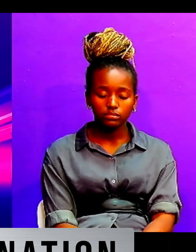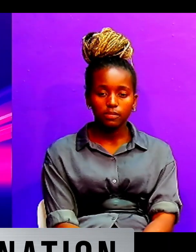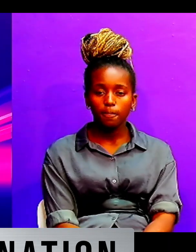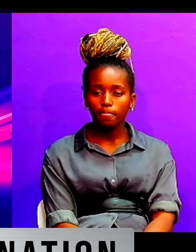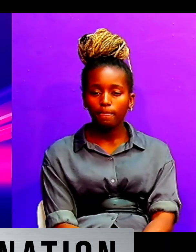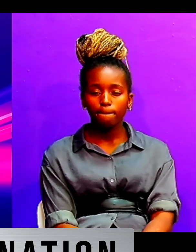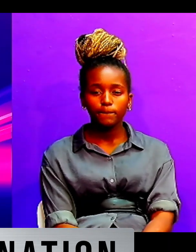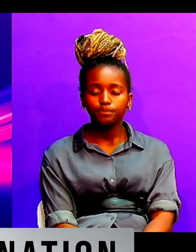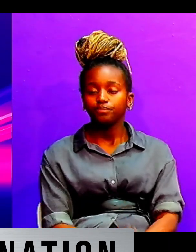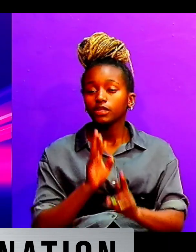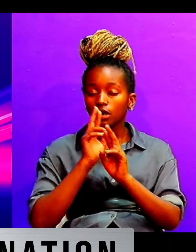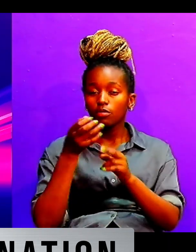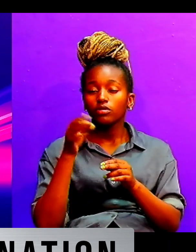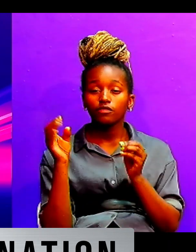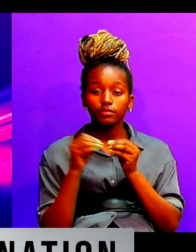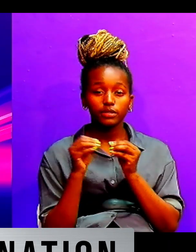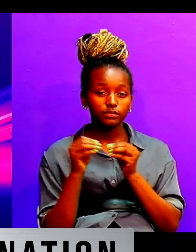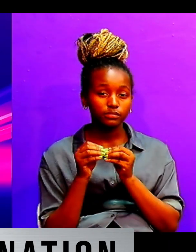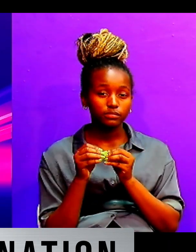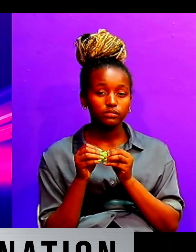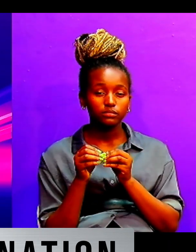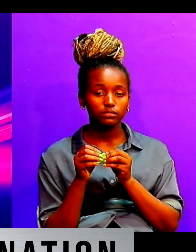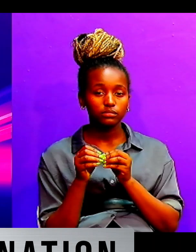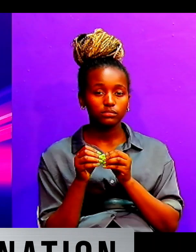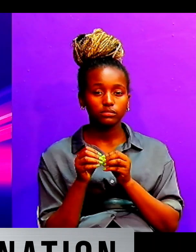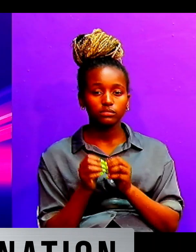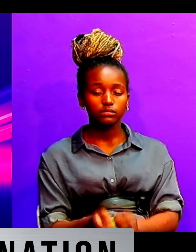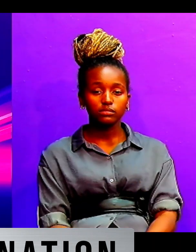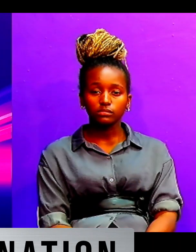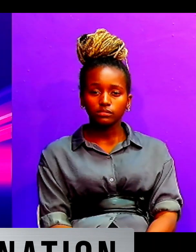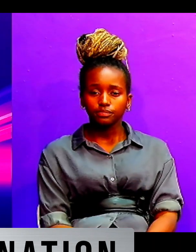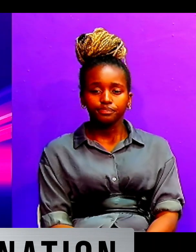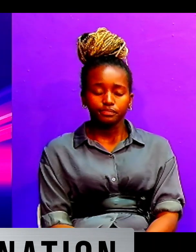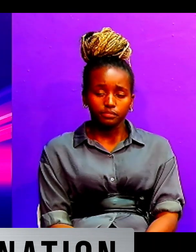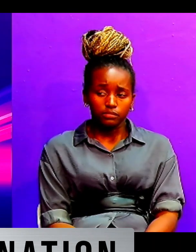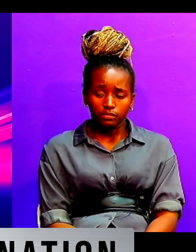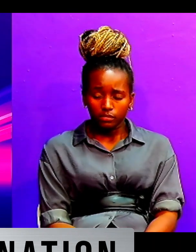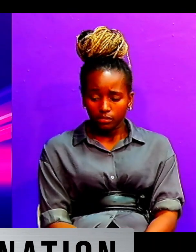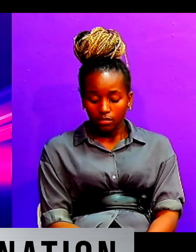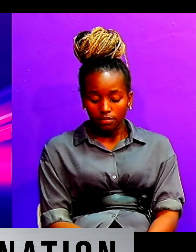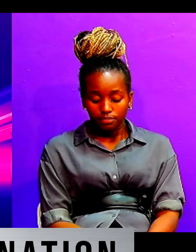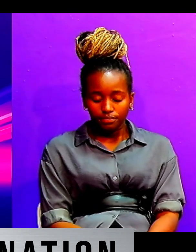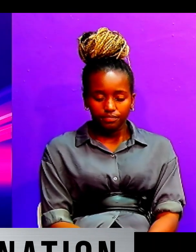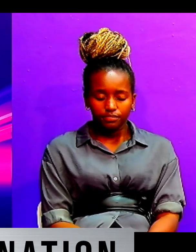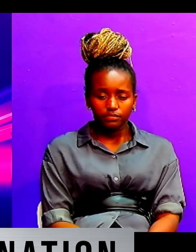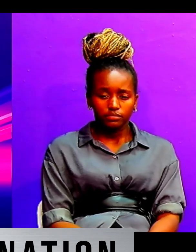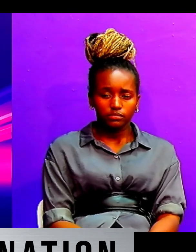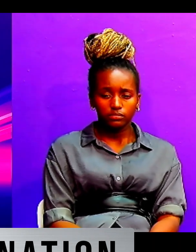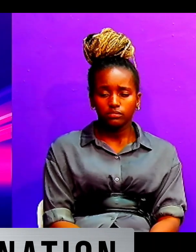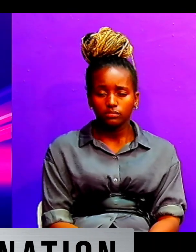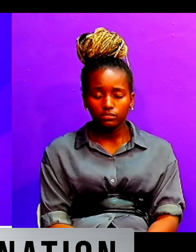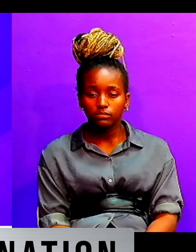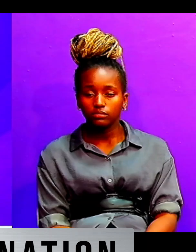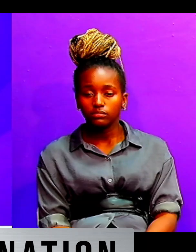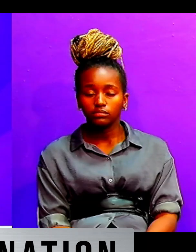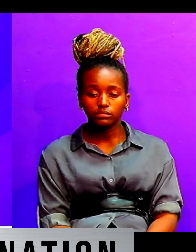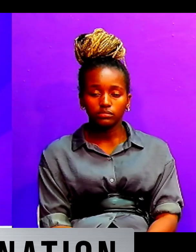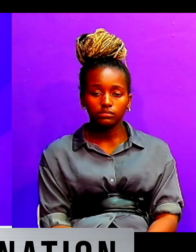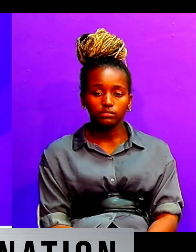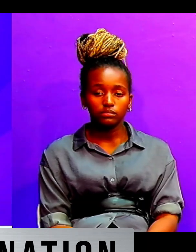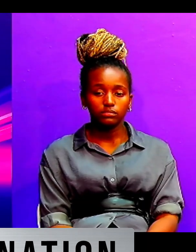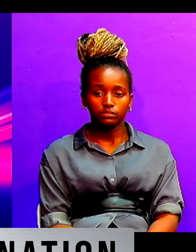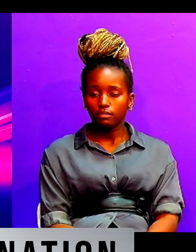meeting. Either this is the consultant that was engaged, this how the meals were paid,